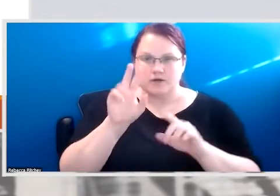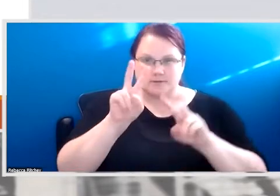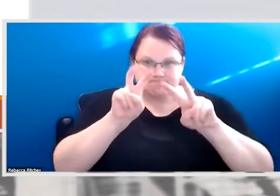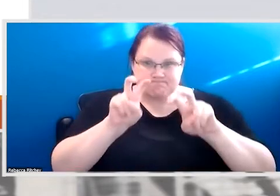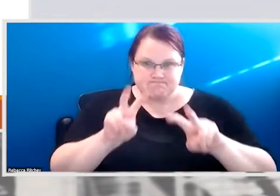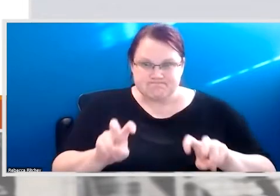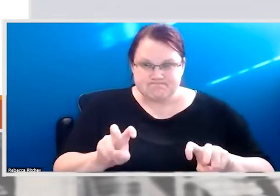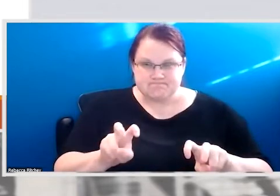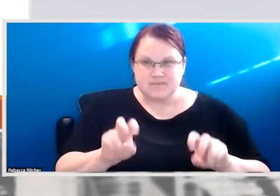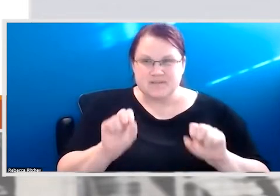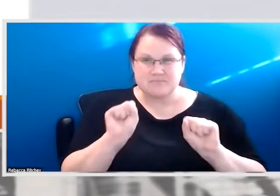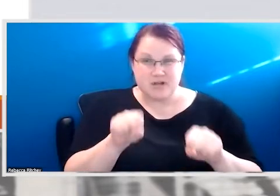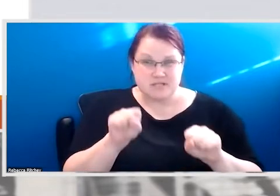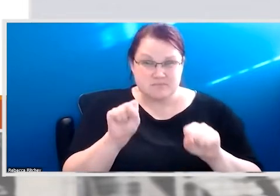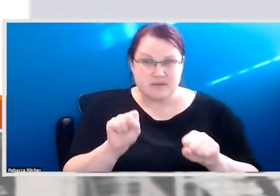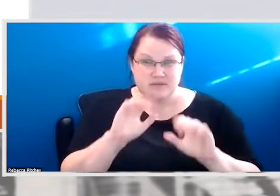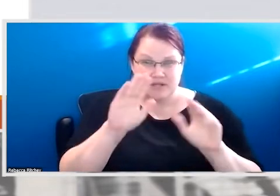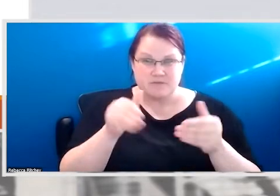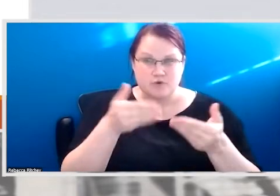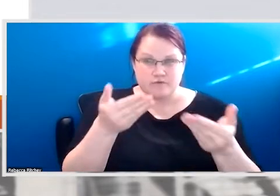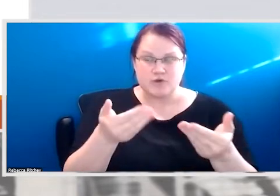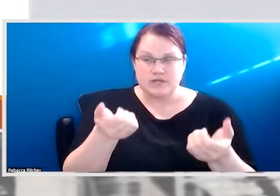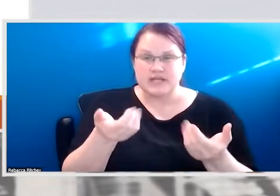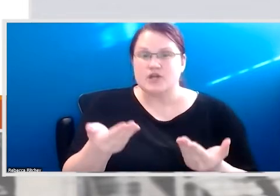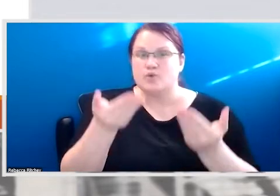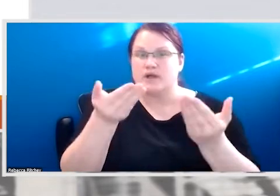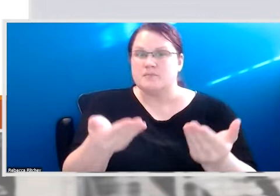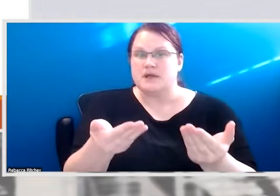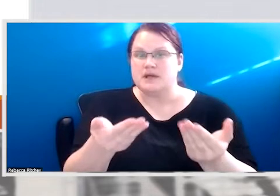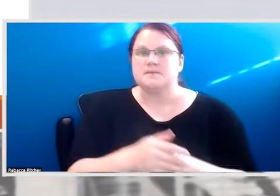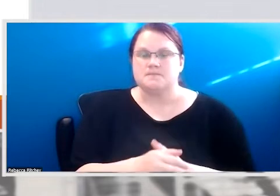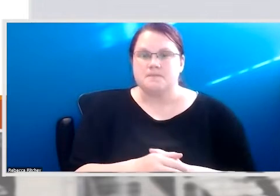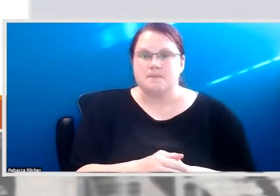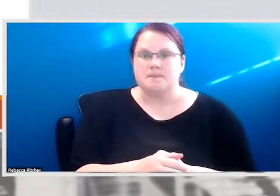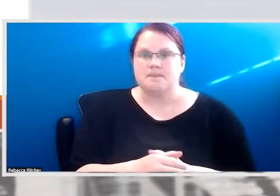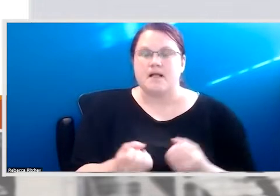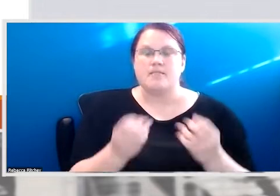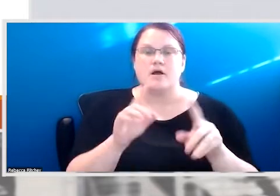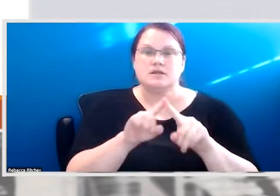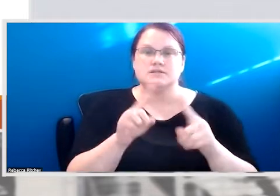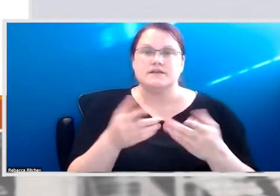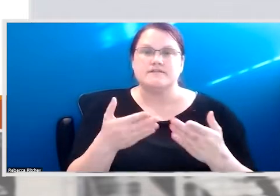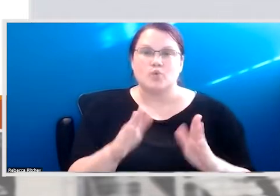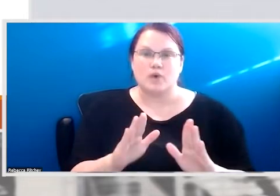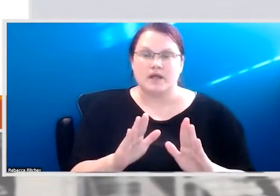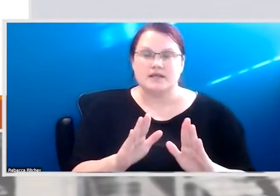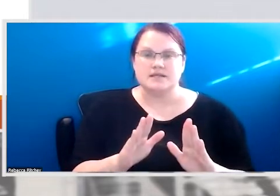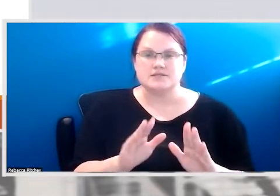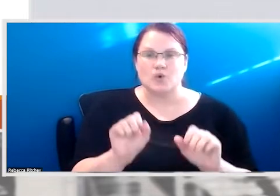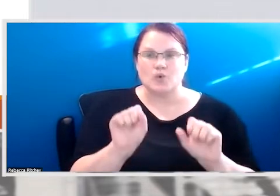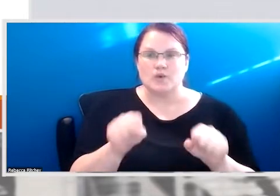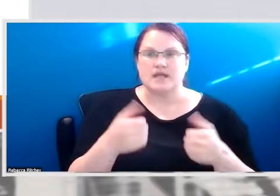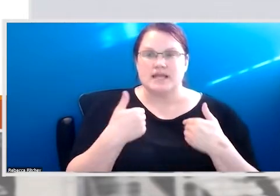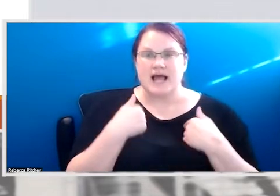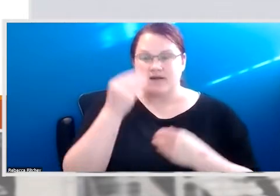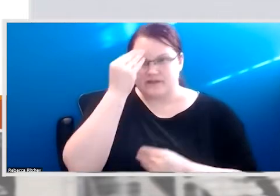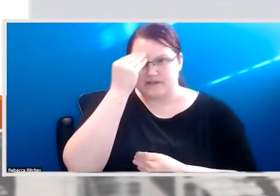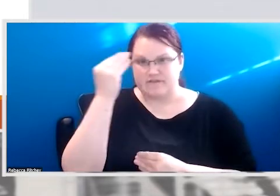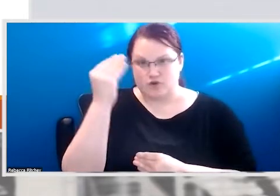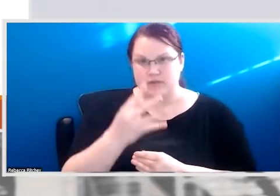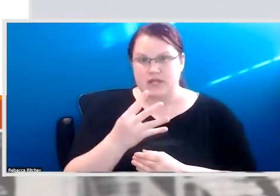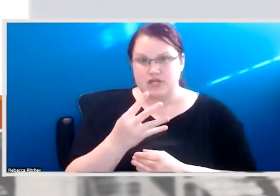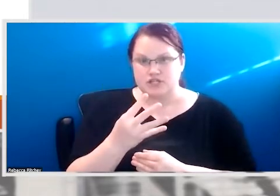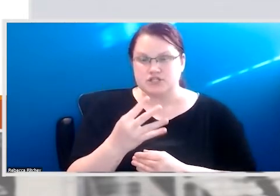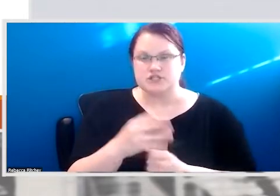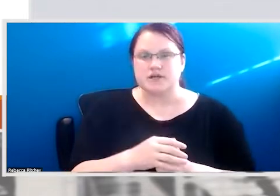feasibility of the proposal and we can recommend an approach. So there's a lot of different ways in which we get information and towards which we